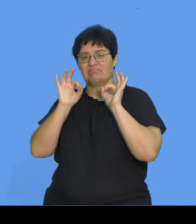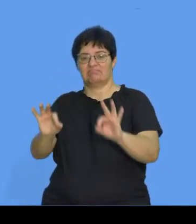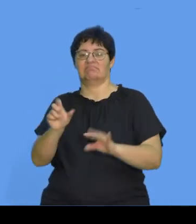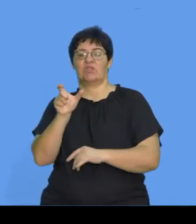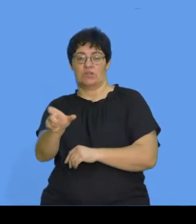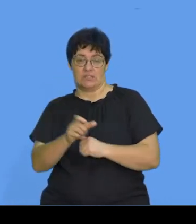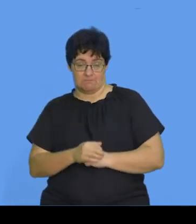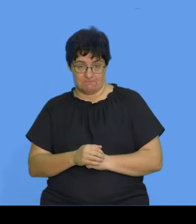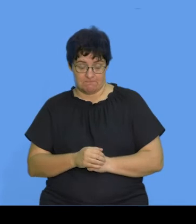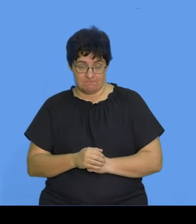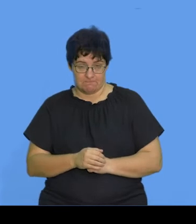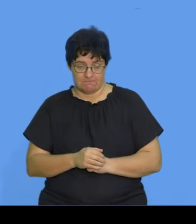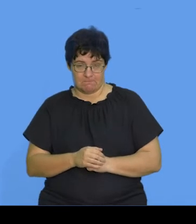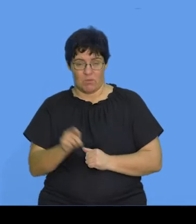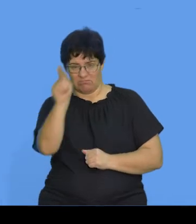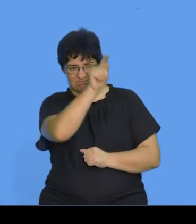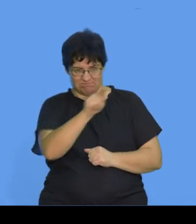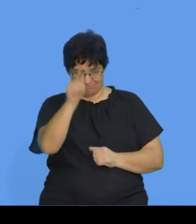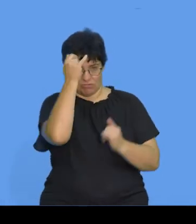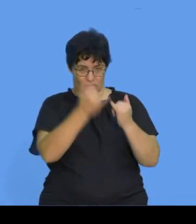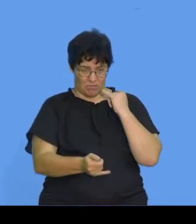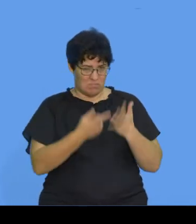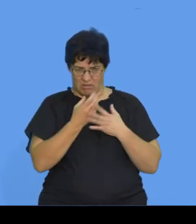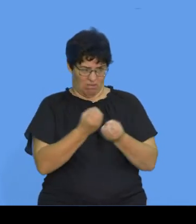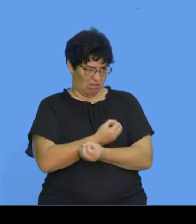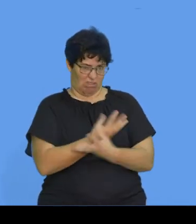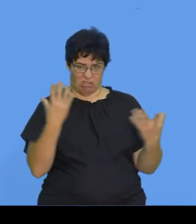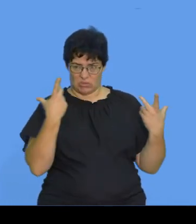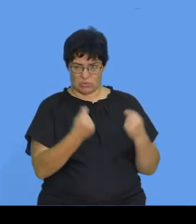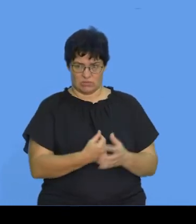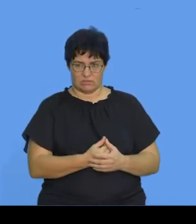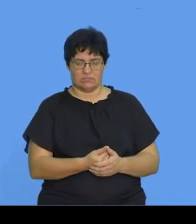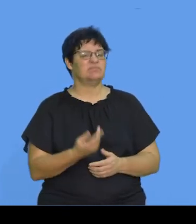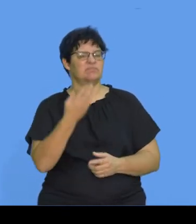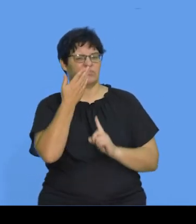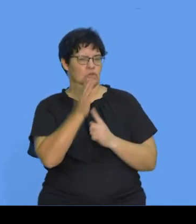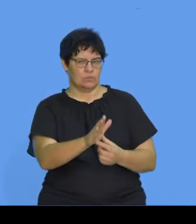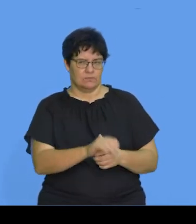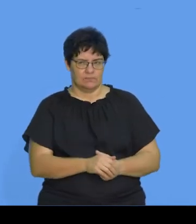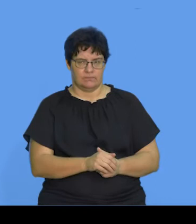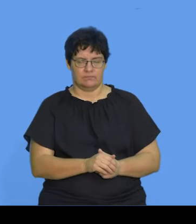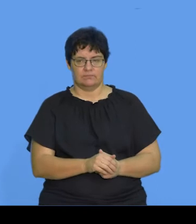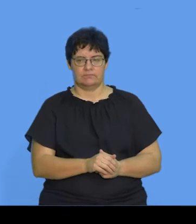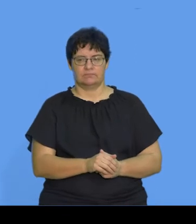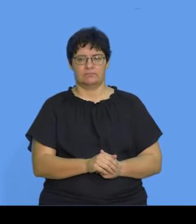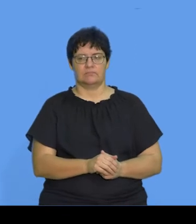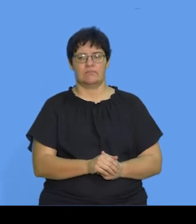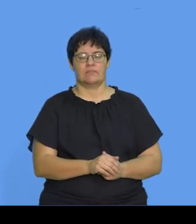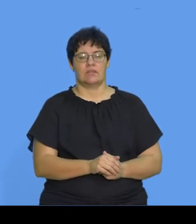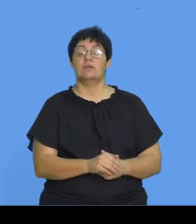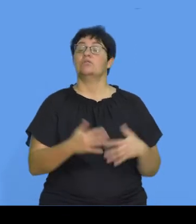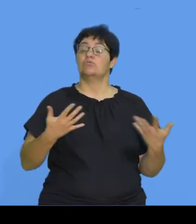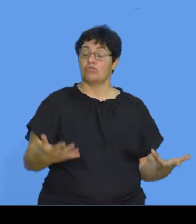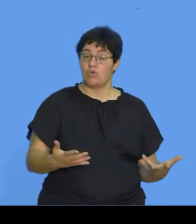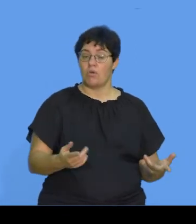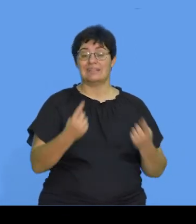underlined in the statement. Okay, so that sounds like a lot of things to do. Let me show you what I mean by this. Okay,